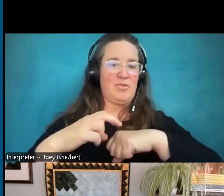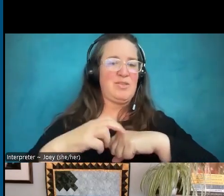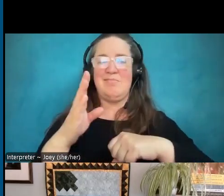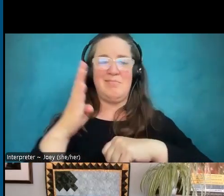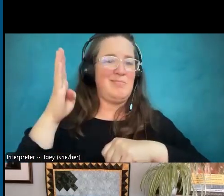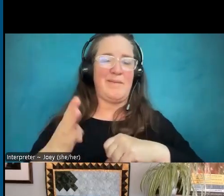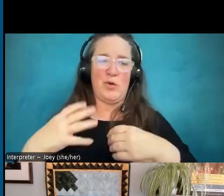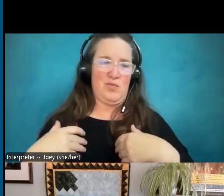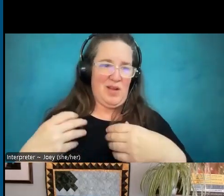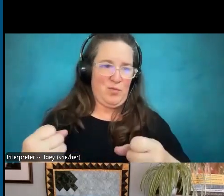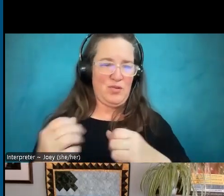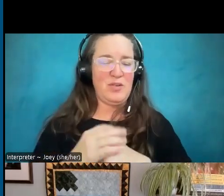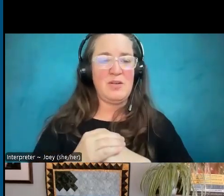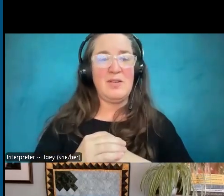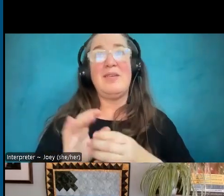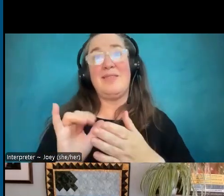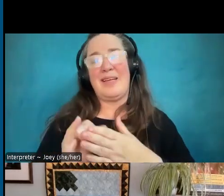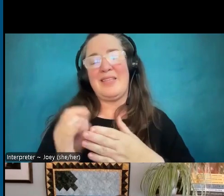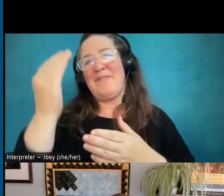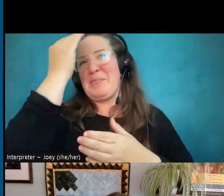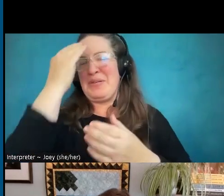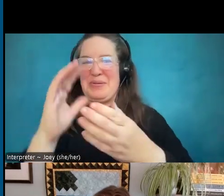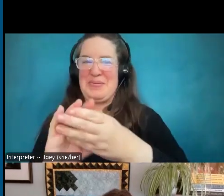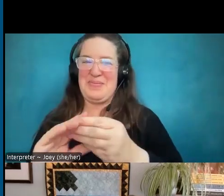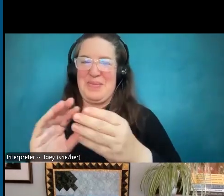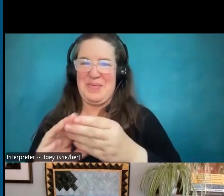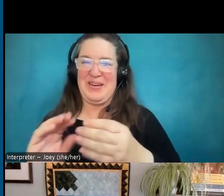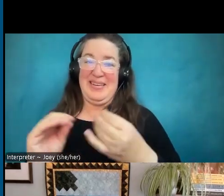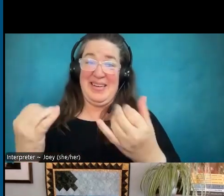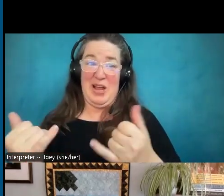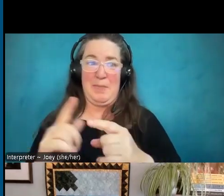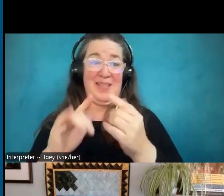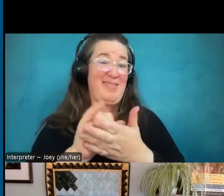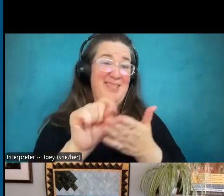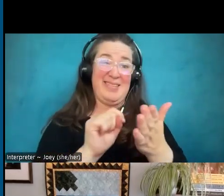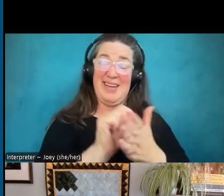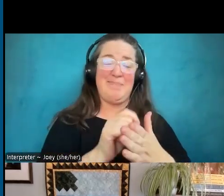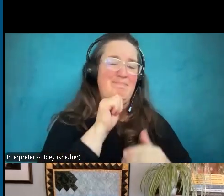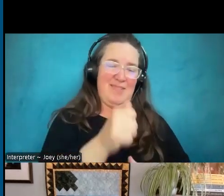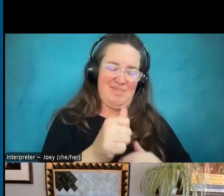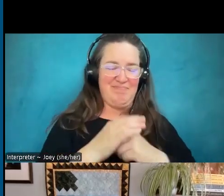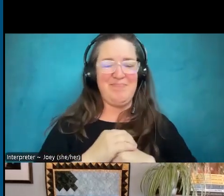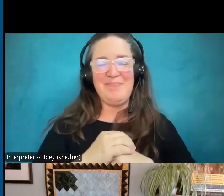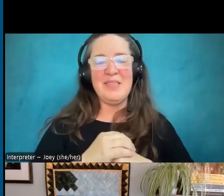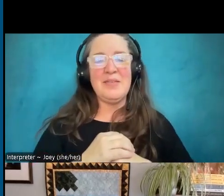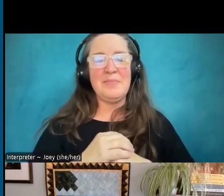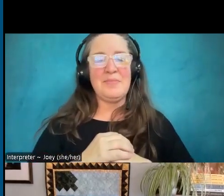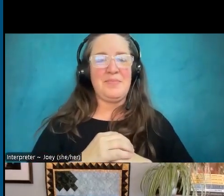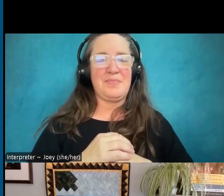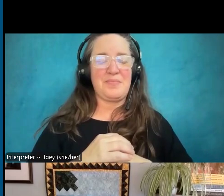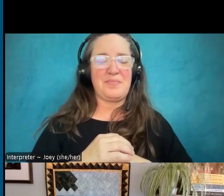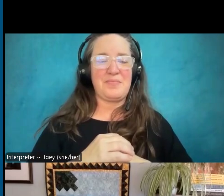a familiar story in our world now. It wasn't quite as familiar at the time when it happened to me. And